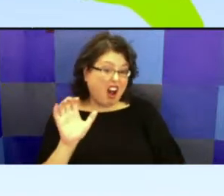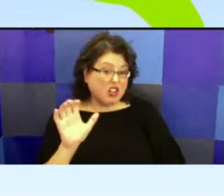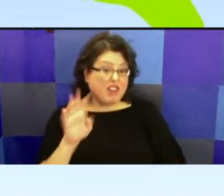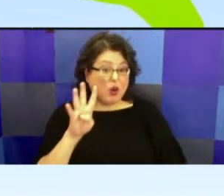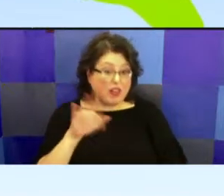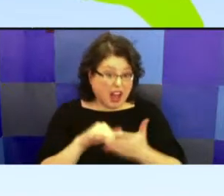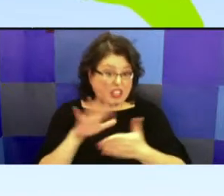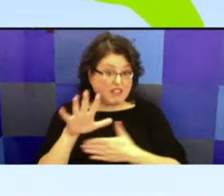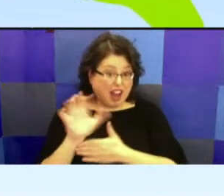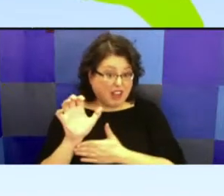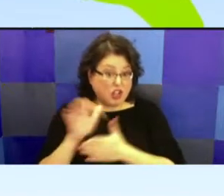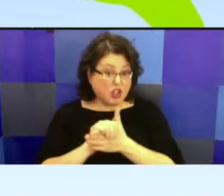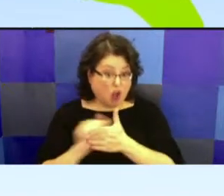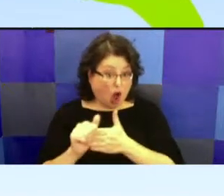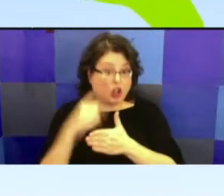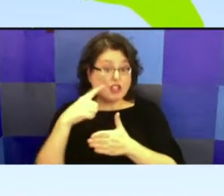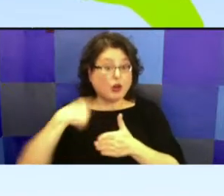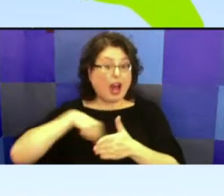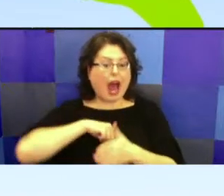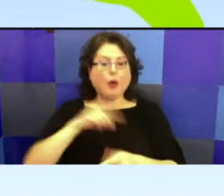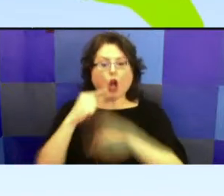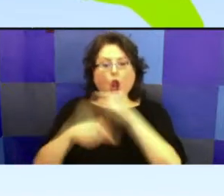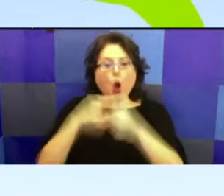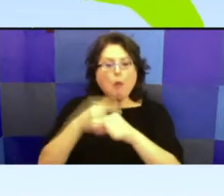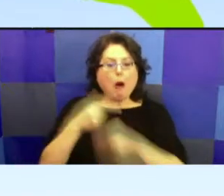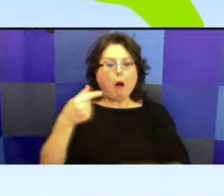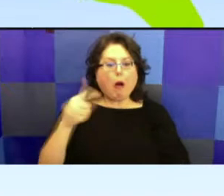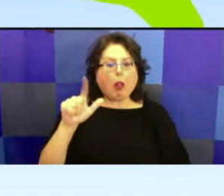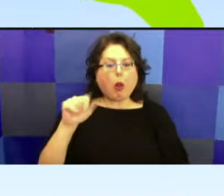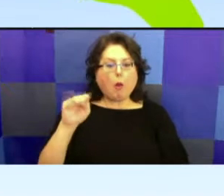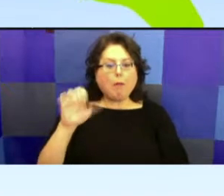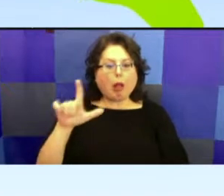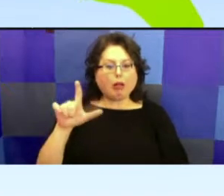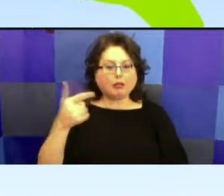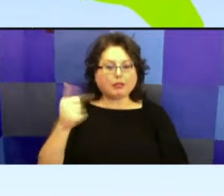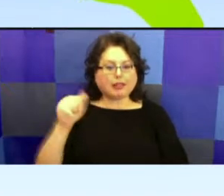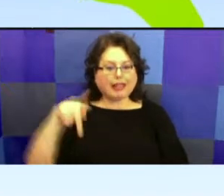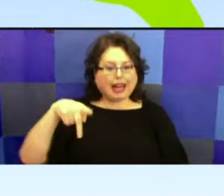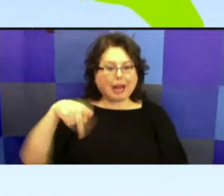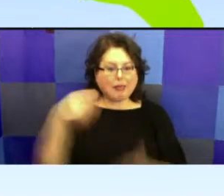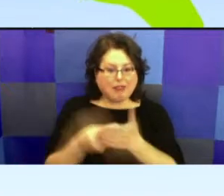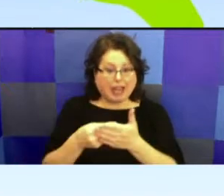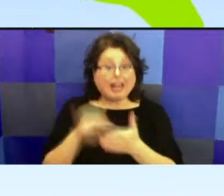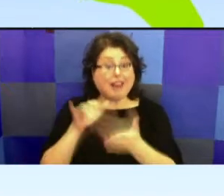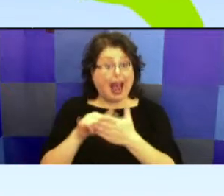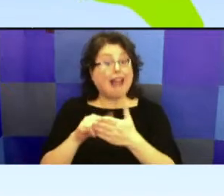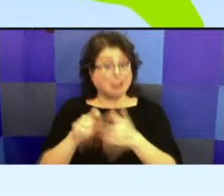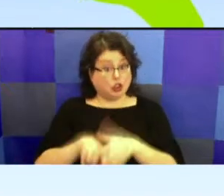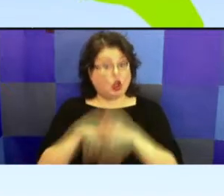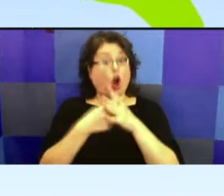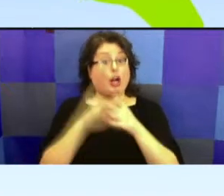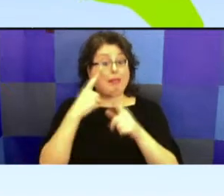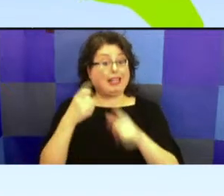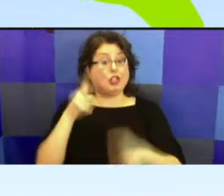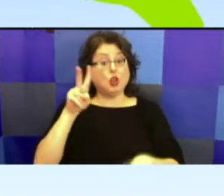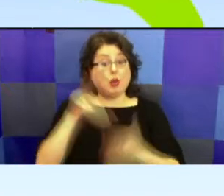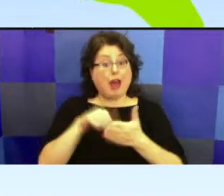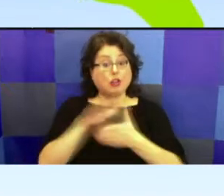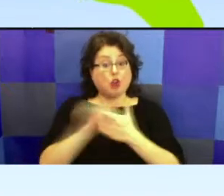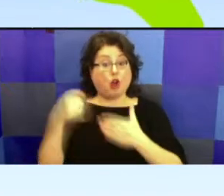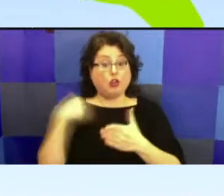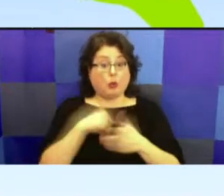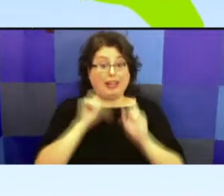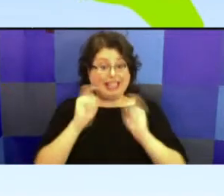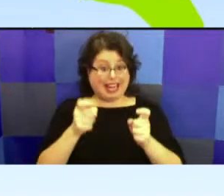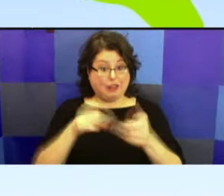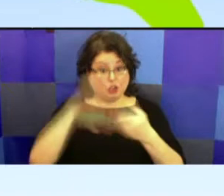$4,500 for our Global Gap Fund, which is an initiative that was created because the $2,000 that we give, if